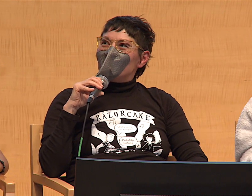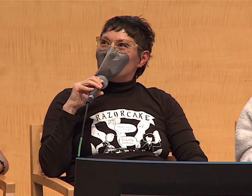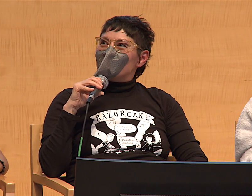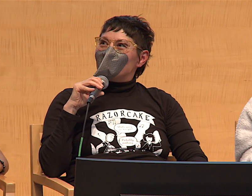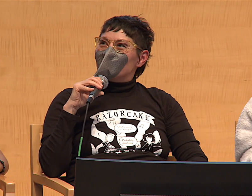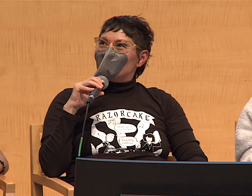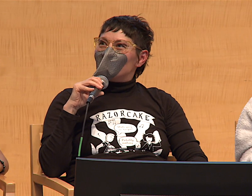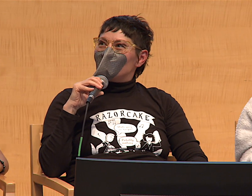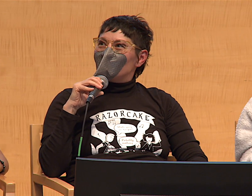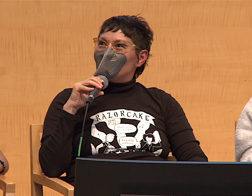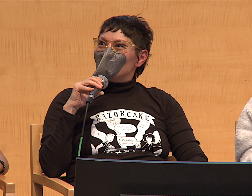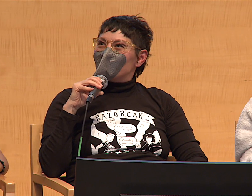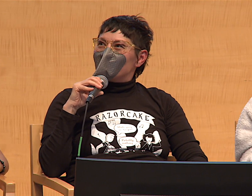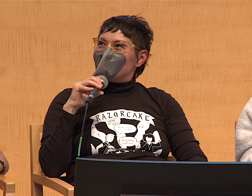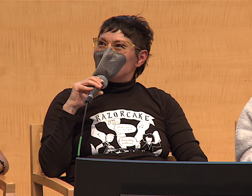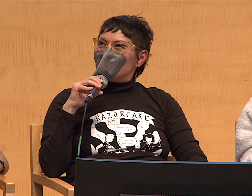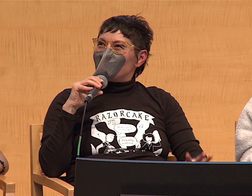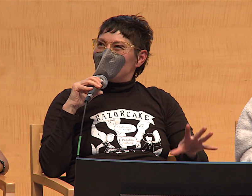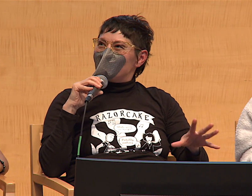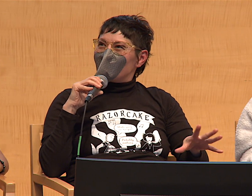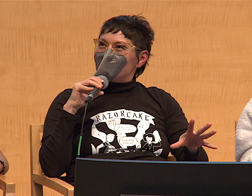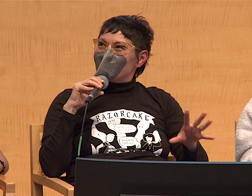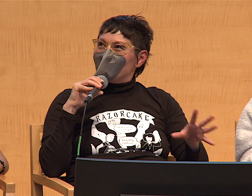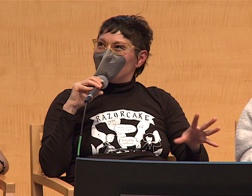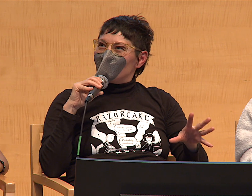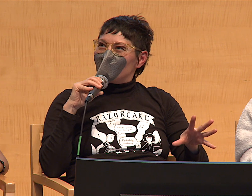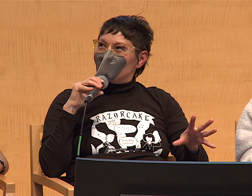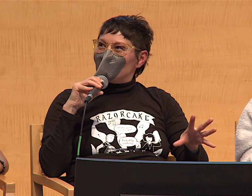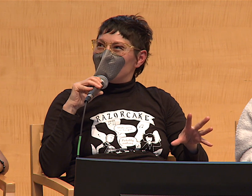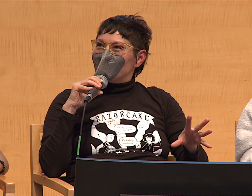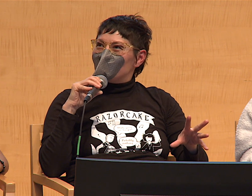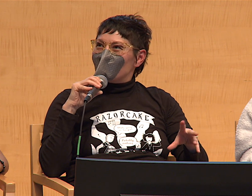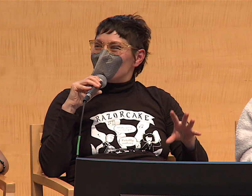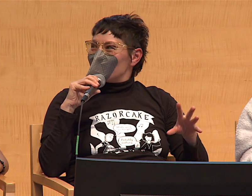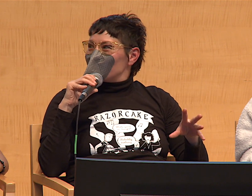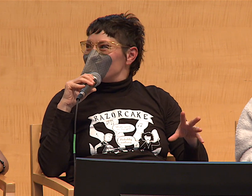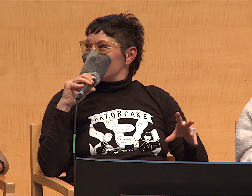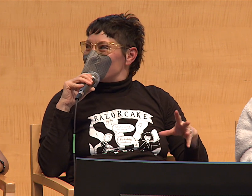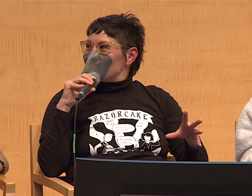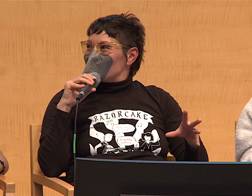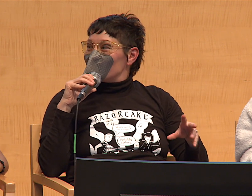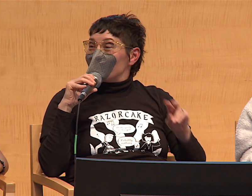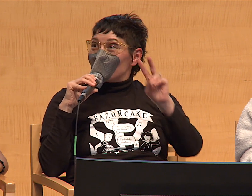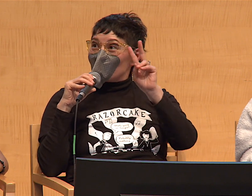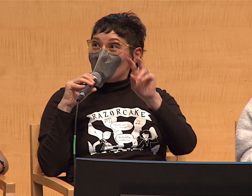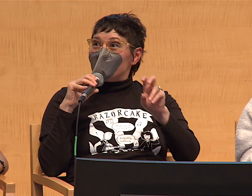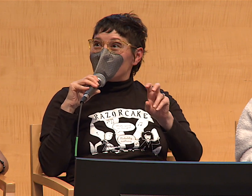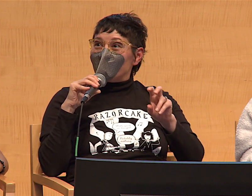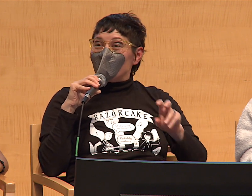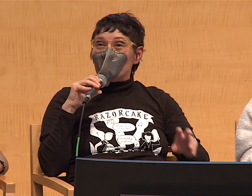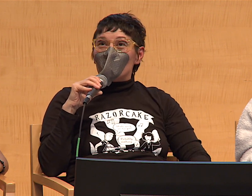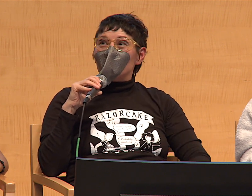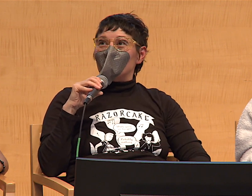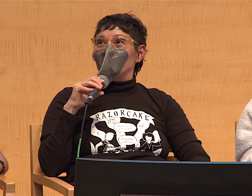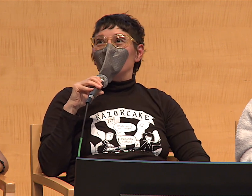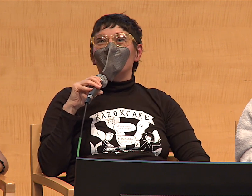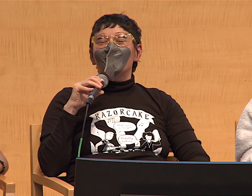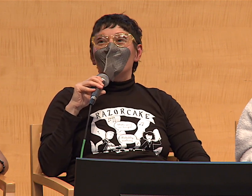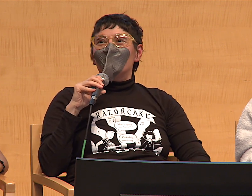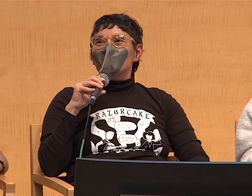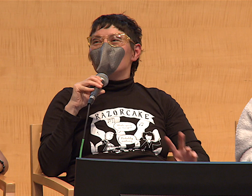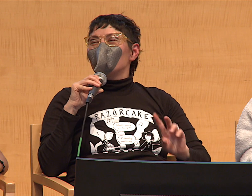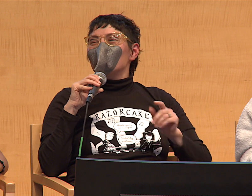what was it? I don't know if it's still there. It was a club. It was sort of a sex kink club, and I, like, me and my friend decided to go there, and they'd have Women's Night, and we walked